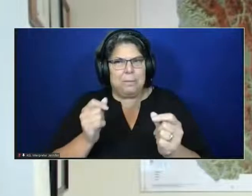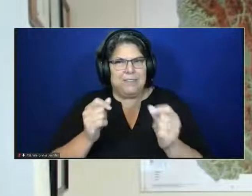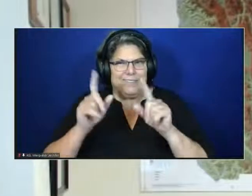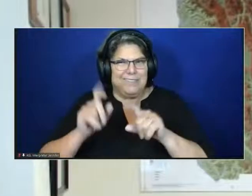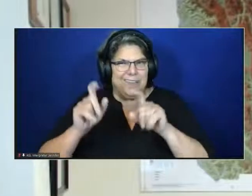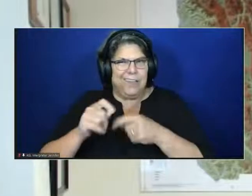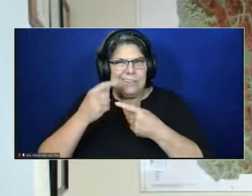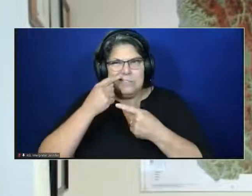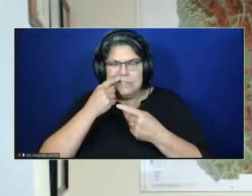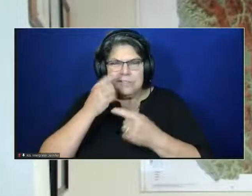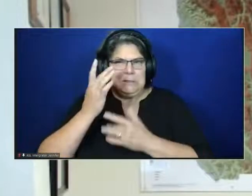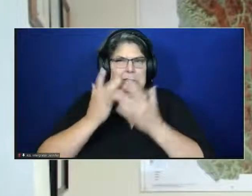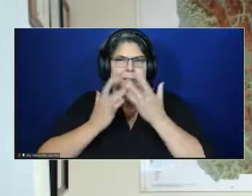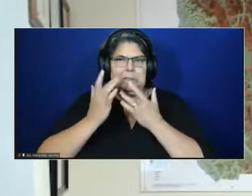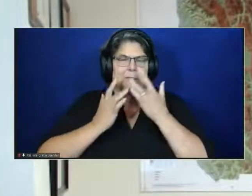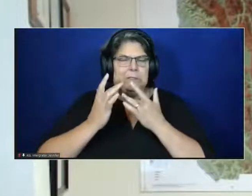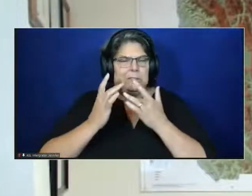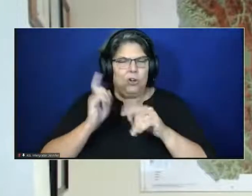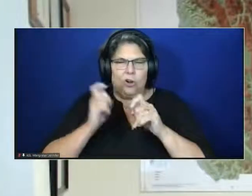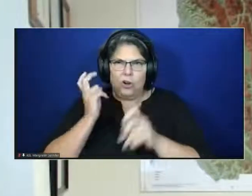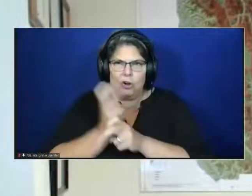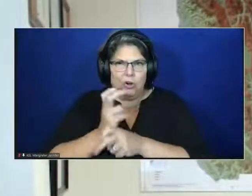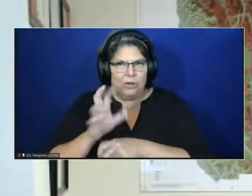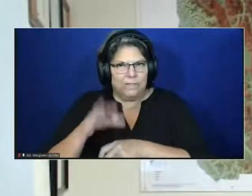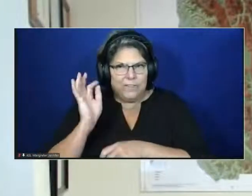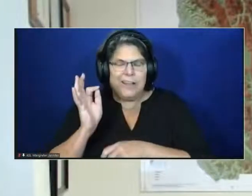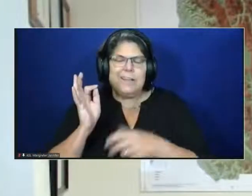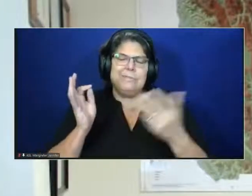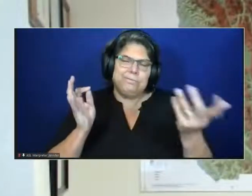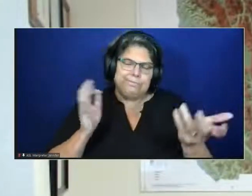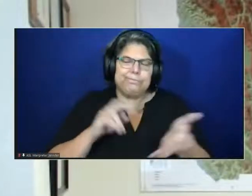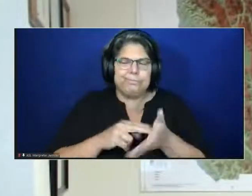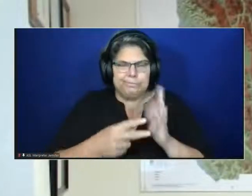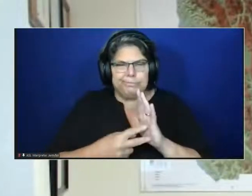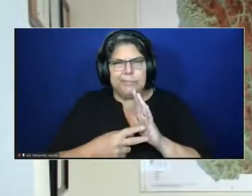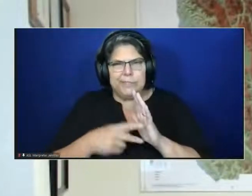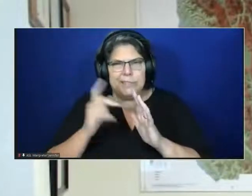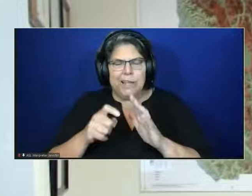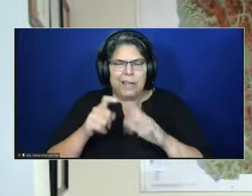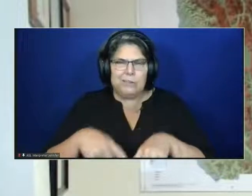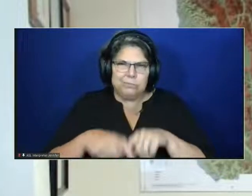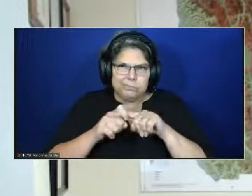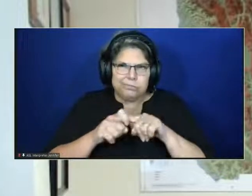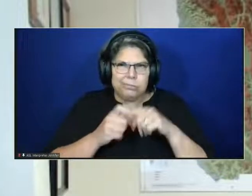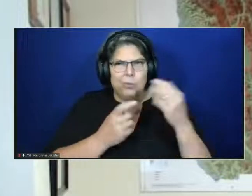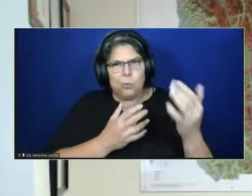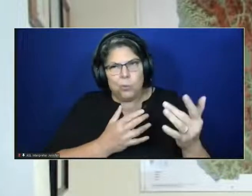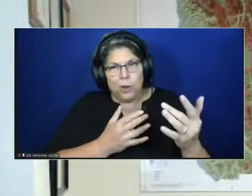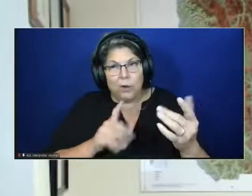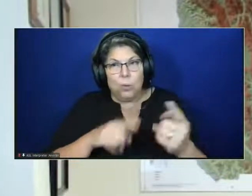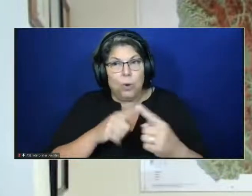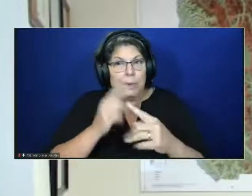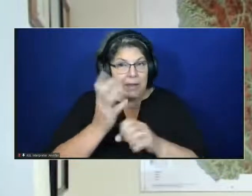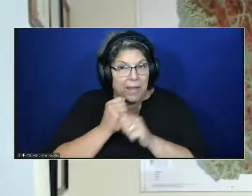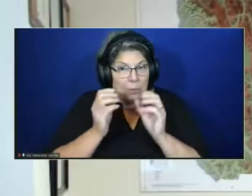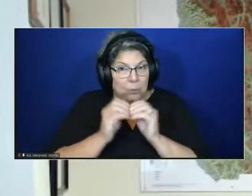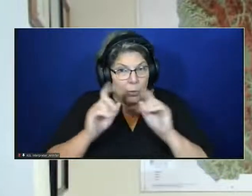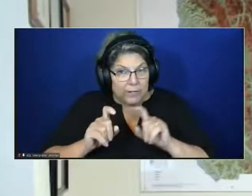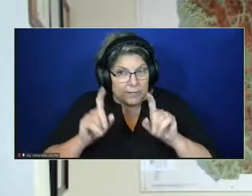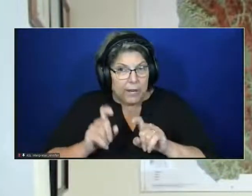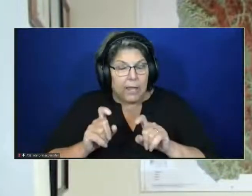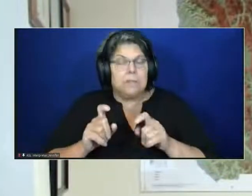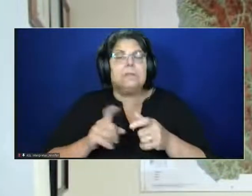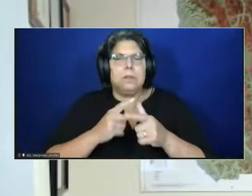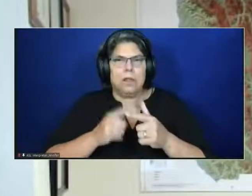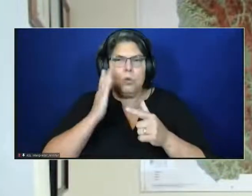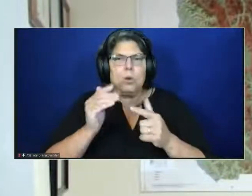testing scarcity, that has been slowed down and delayed. I think as soon as we have more, then we'll go forward